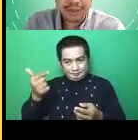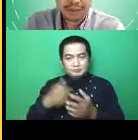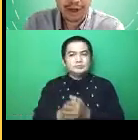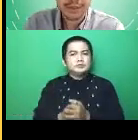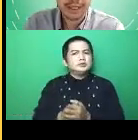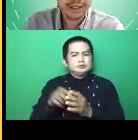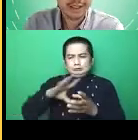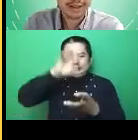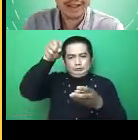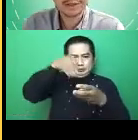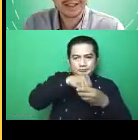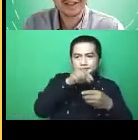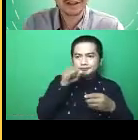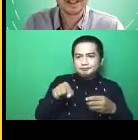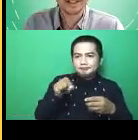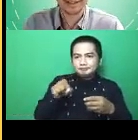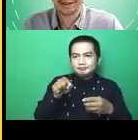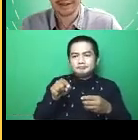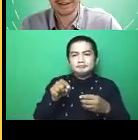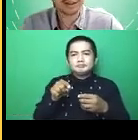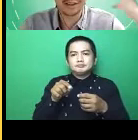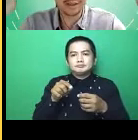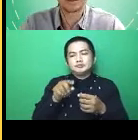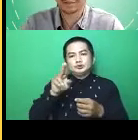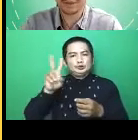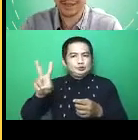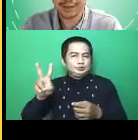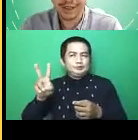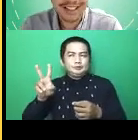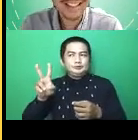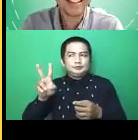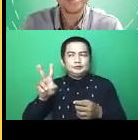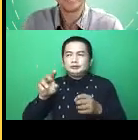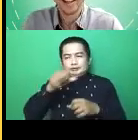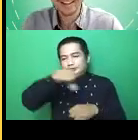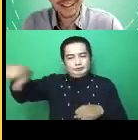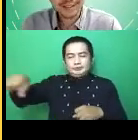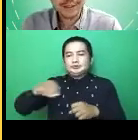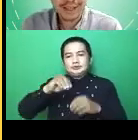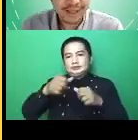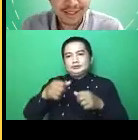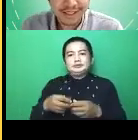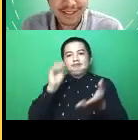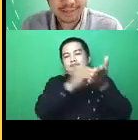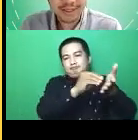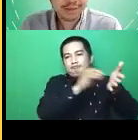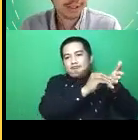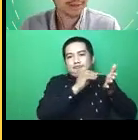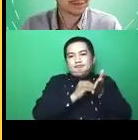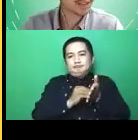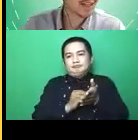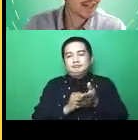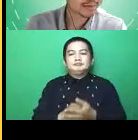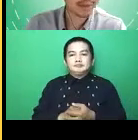put them on objects, it makes you really realize that you could just put them anywhere. And there are a lot of cool applications, especially when it